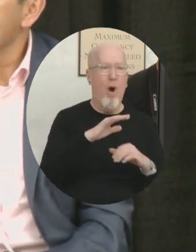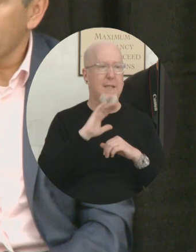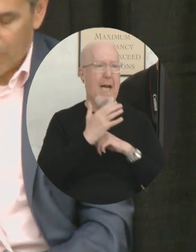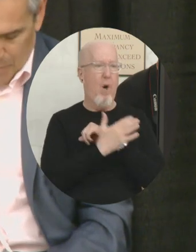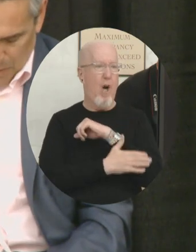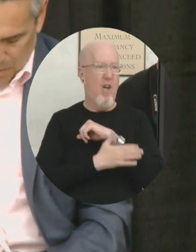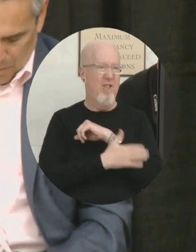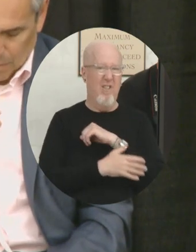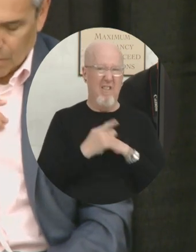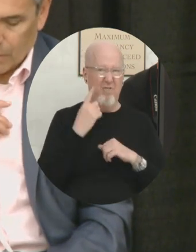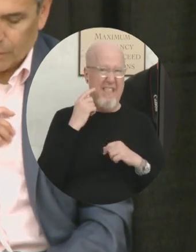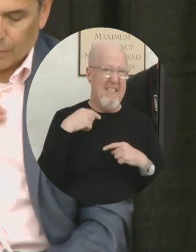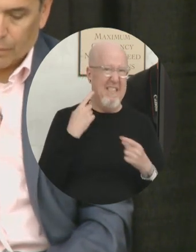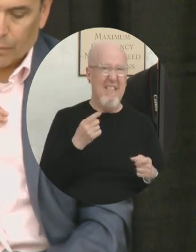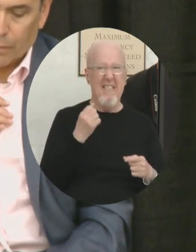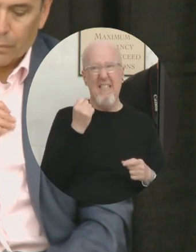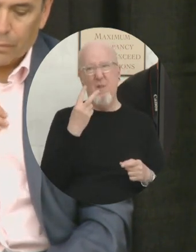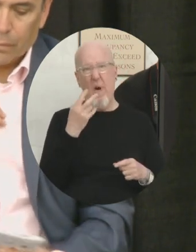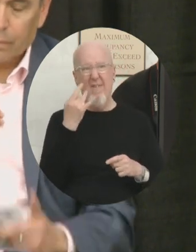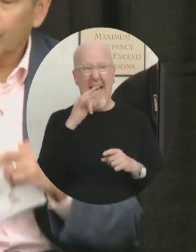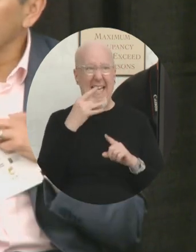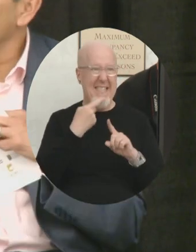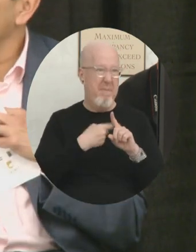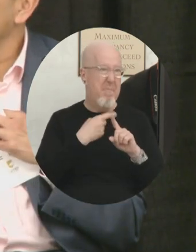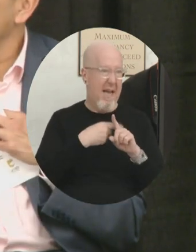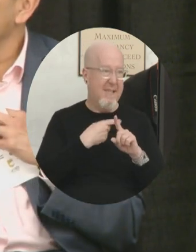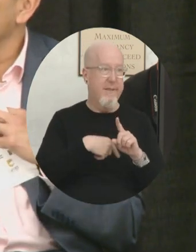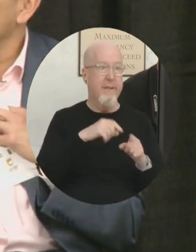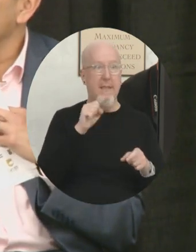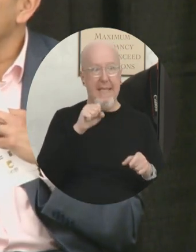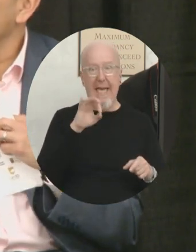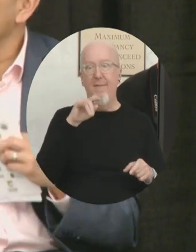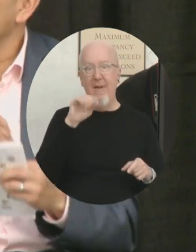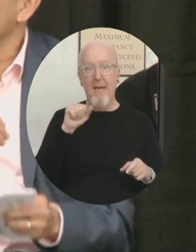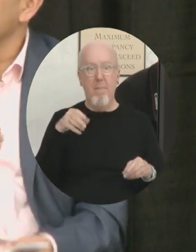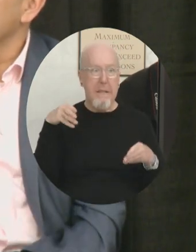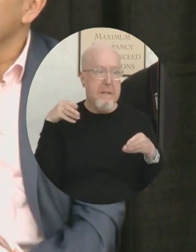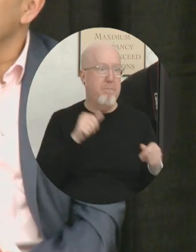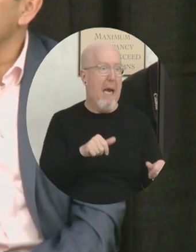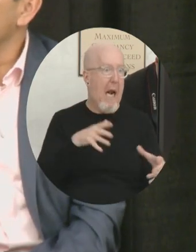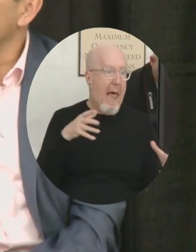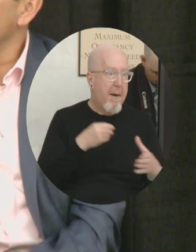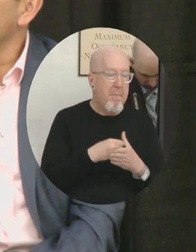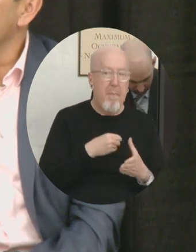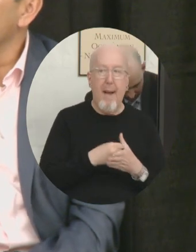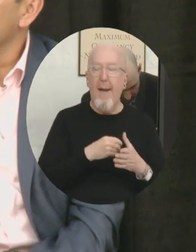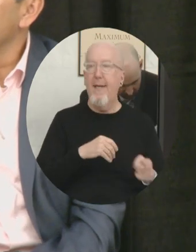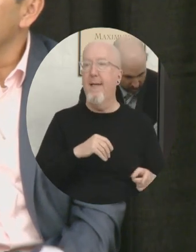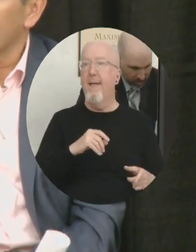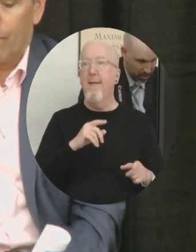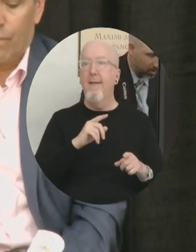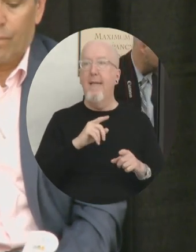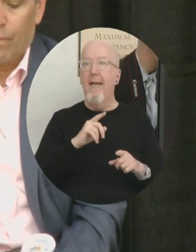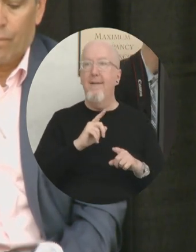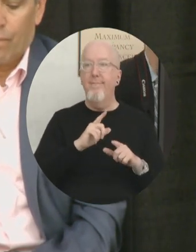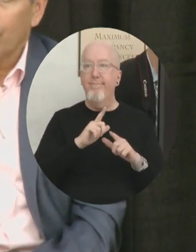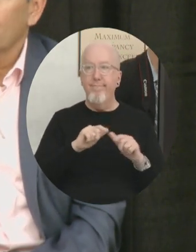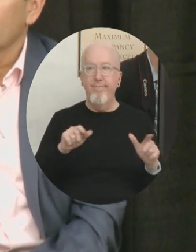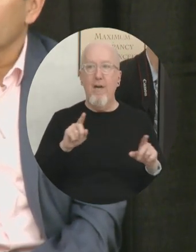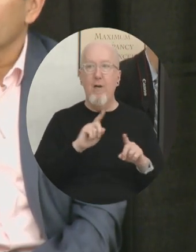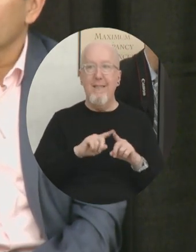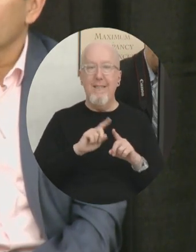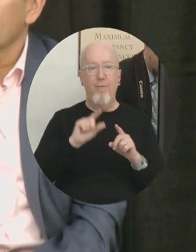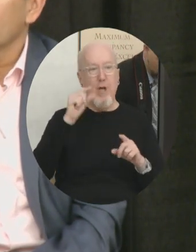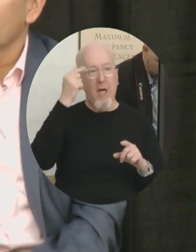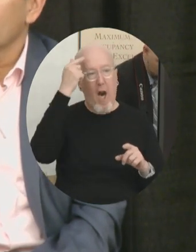12 and 18 months, yes, FEMA spent a lot of money, and yes, governments and how big Red Cross has